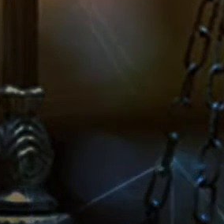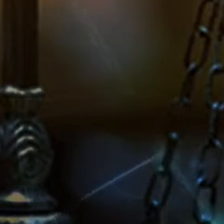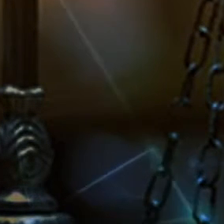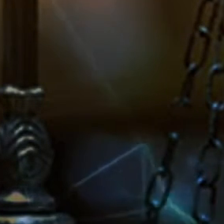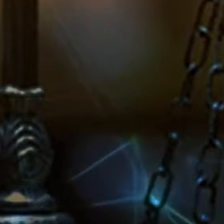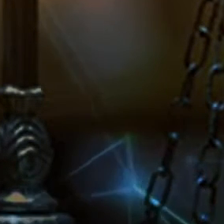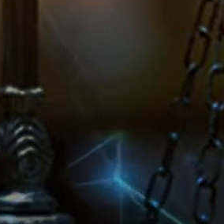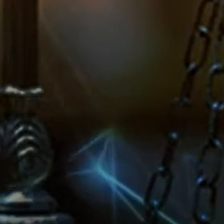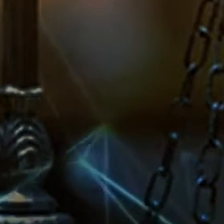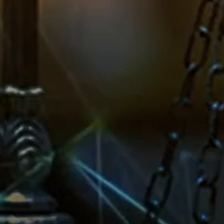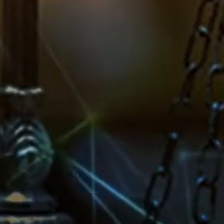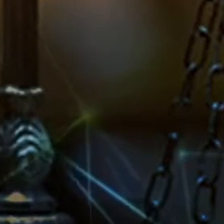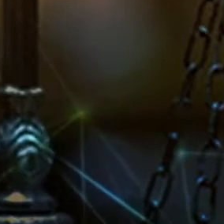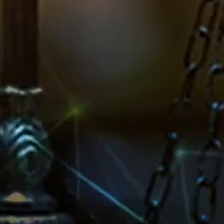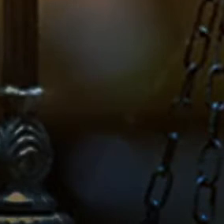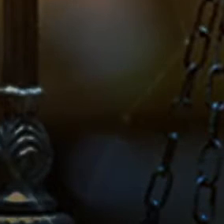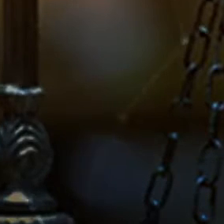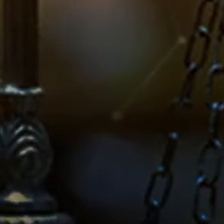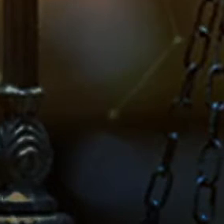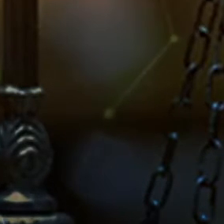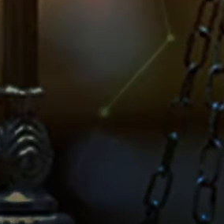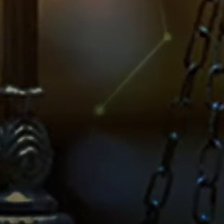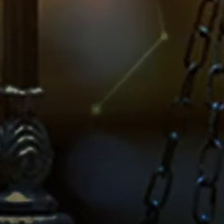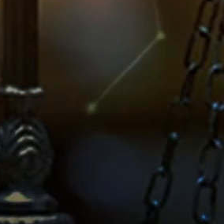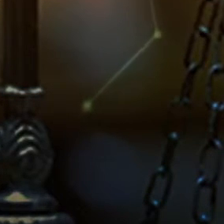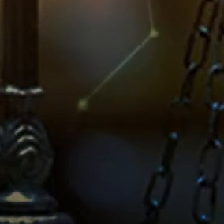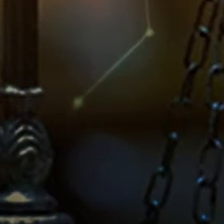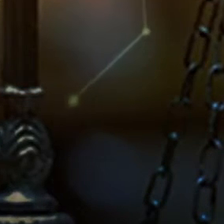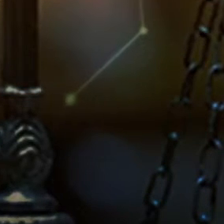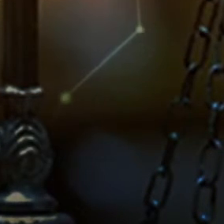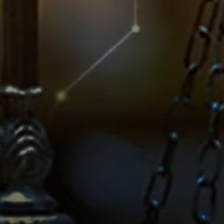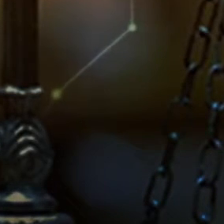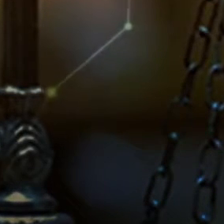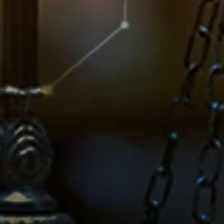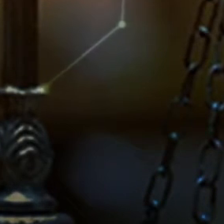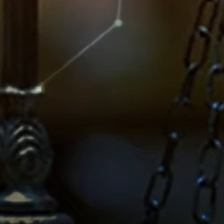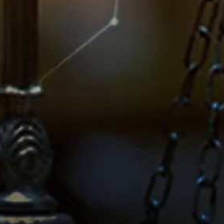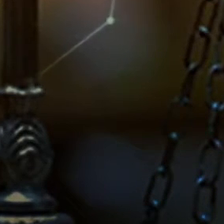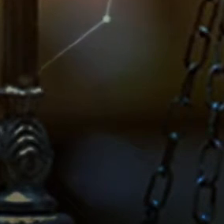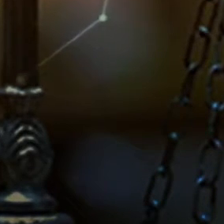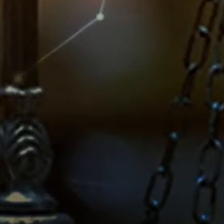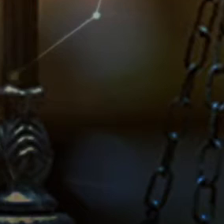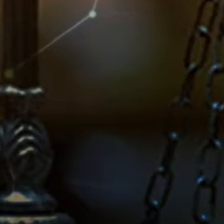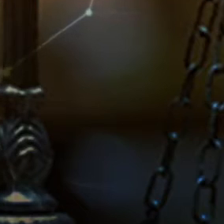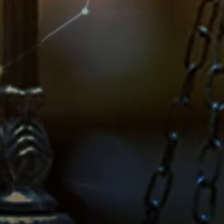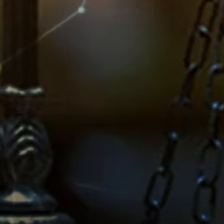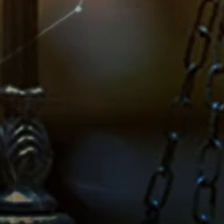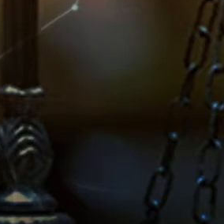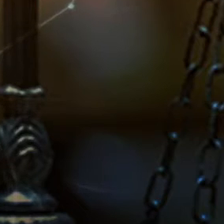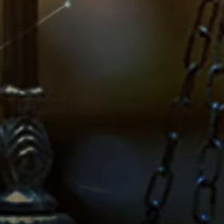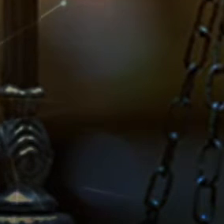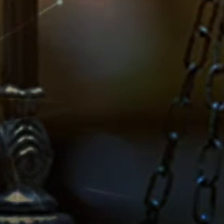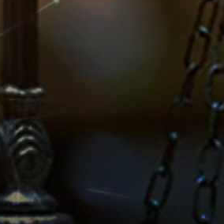and Justice Nduma Nderi. Others in the race include Lawyer Fred Ngatia, Justice William